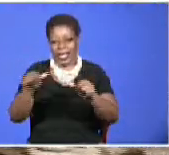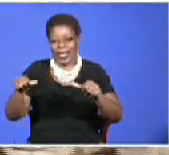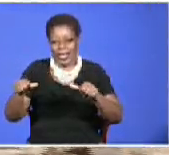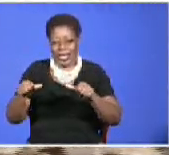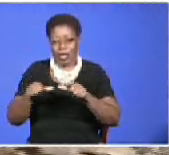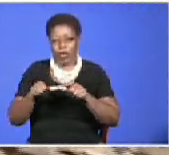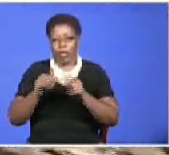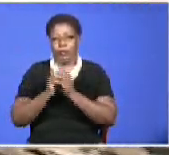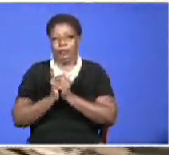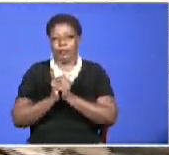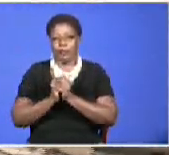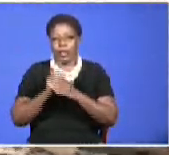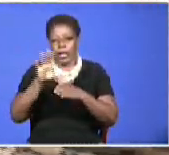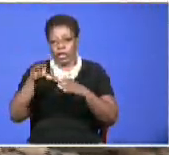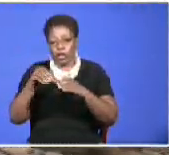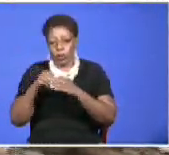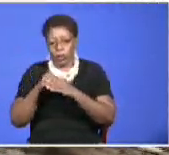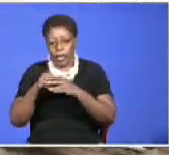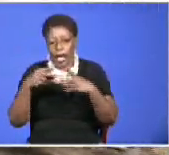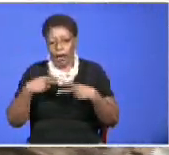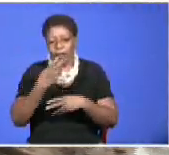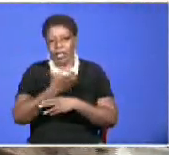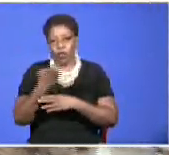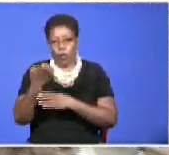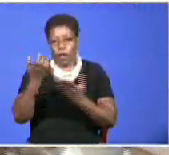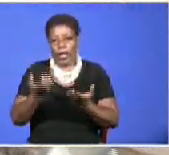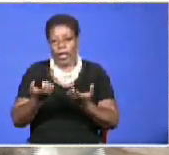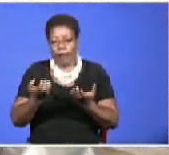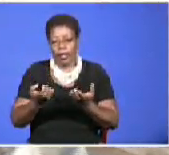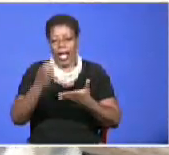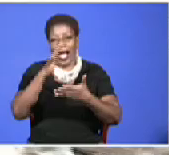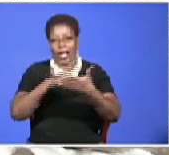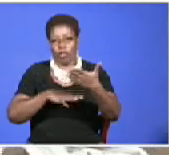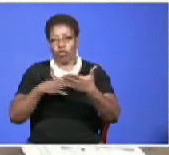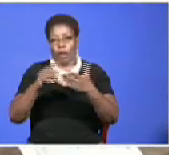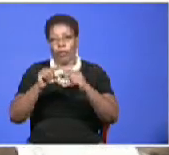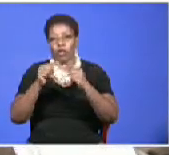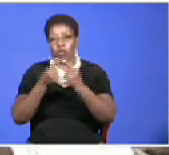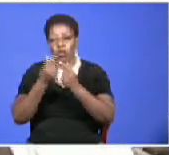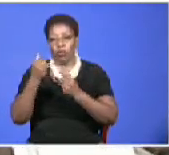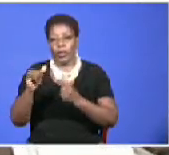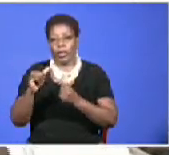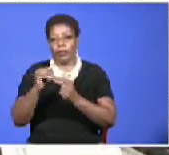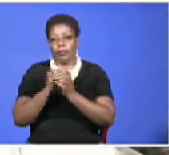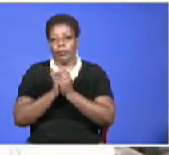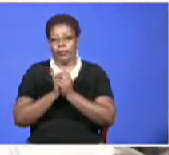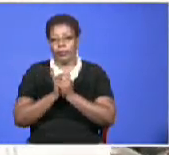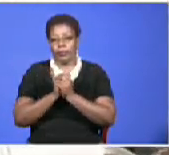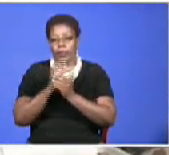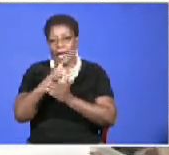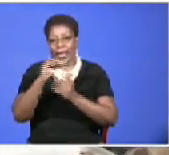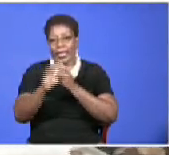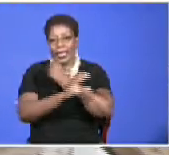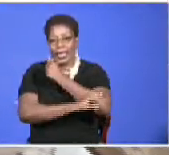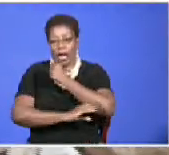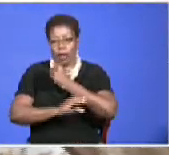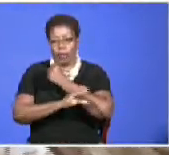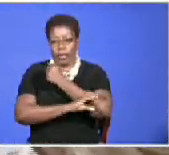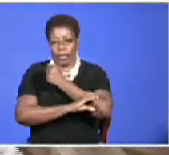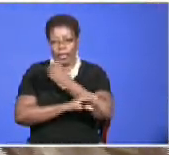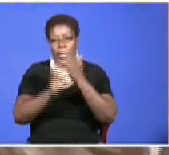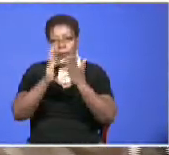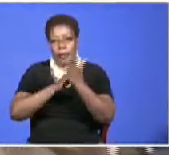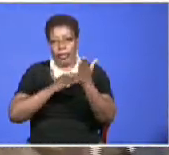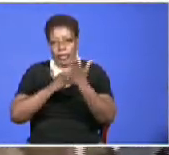on this project, including KW Paving Equipment and the Bahamas Striping Group of Companies and its subsidiary, Caribbean Pavement Solutions, who